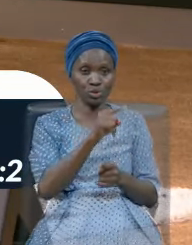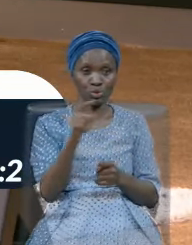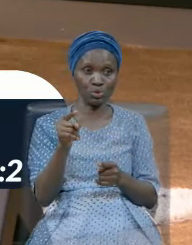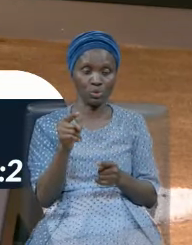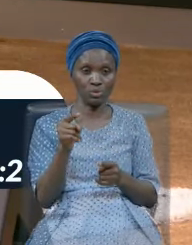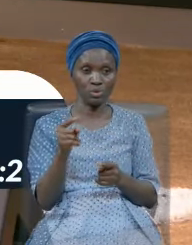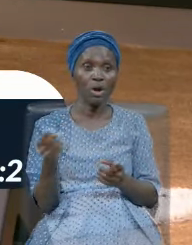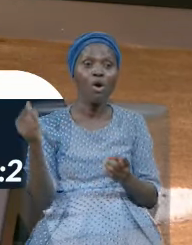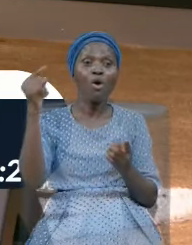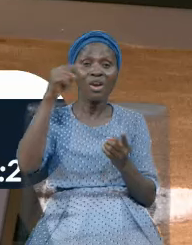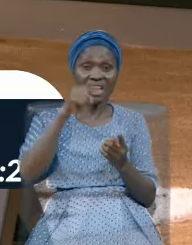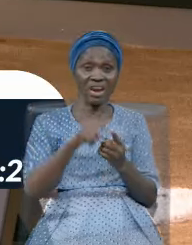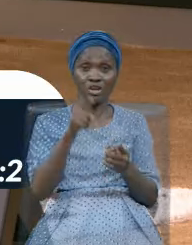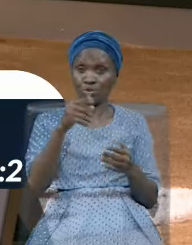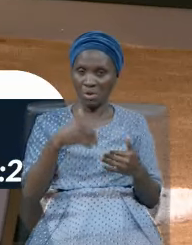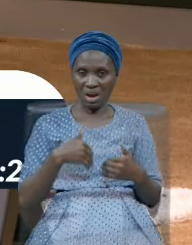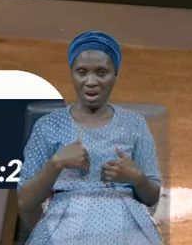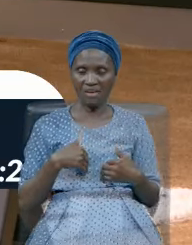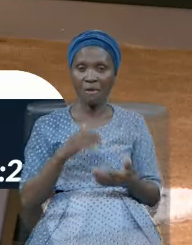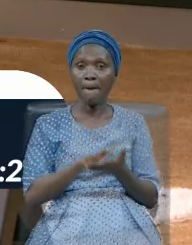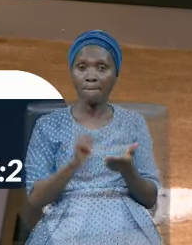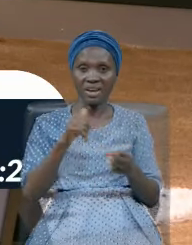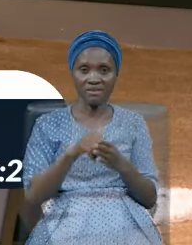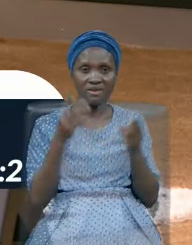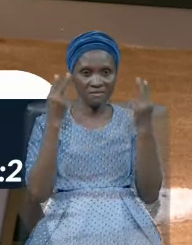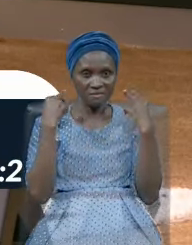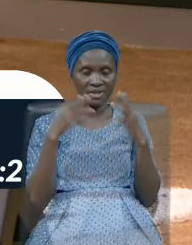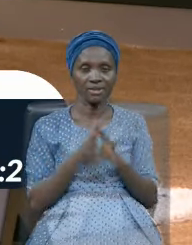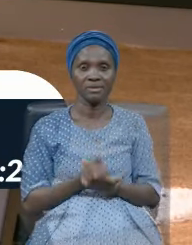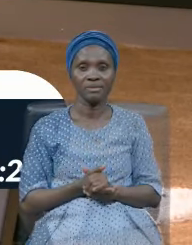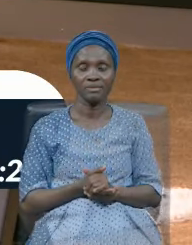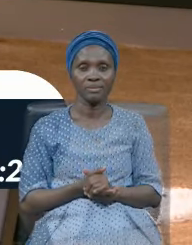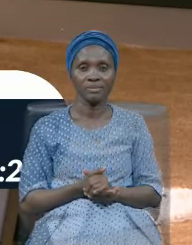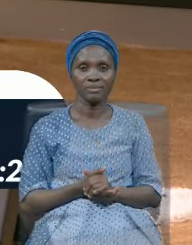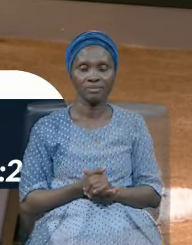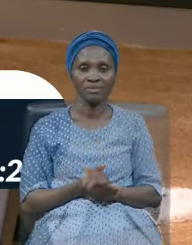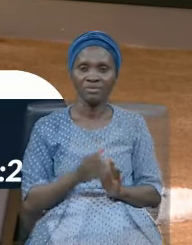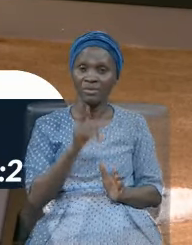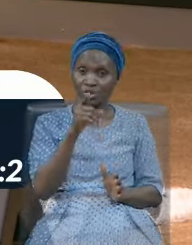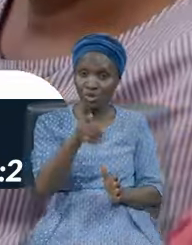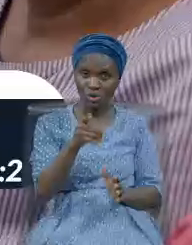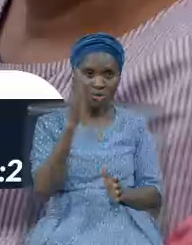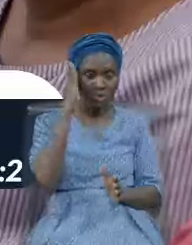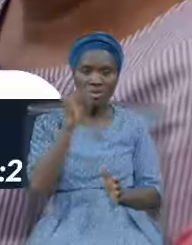unless ye have believed in vain. You will not believe in